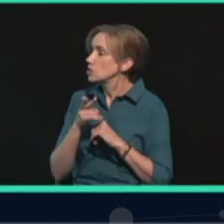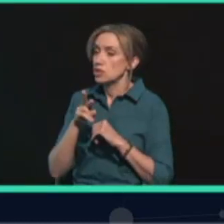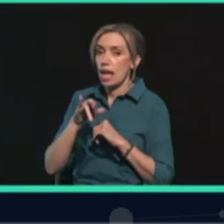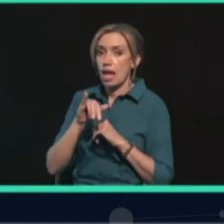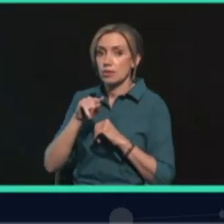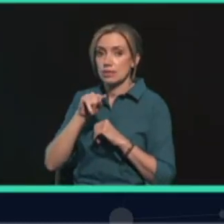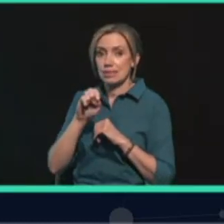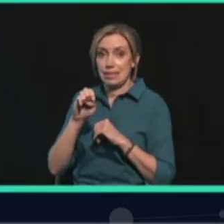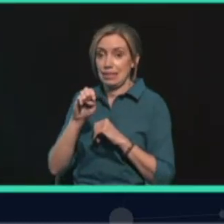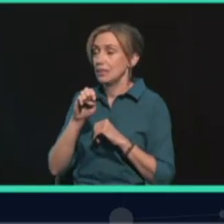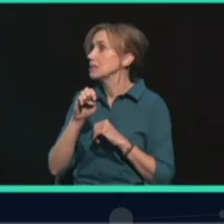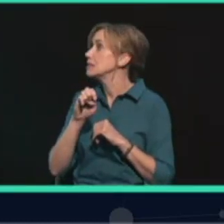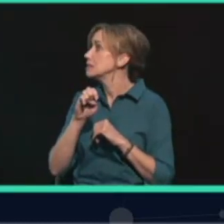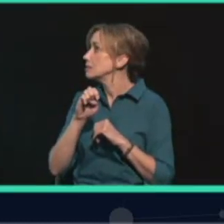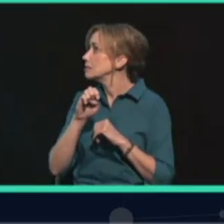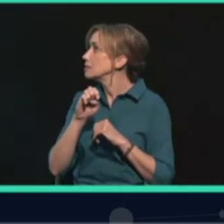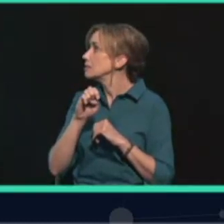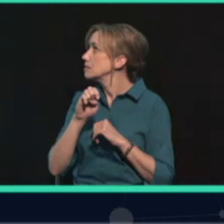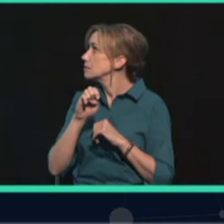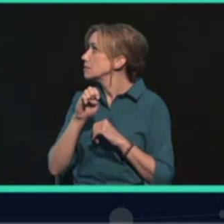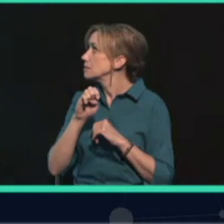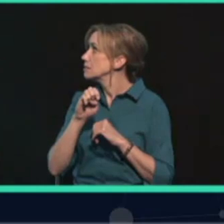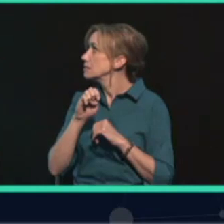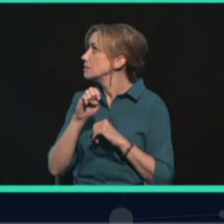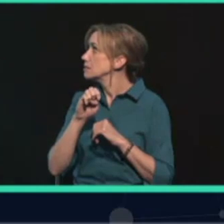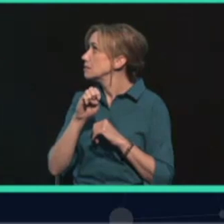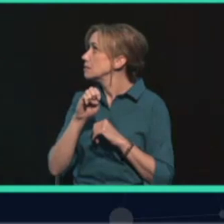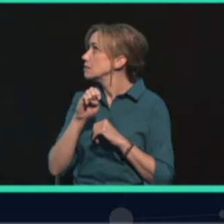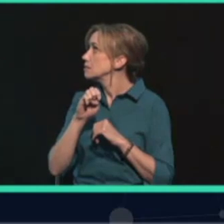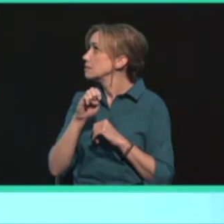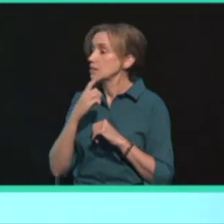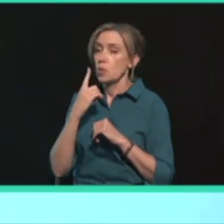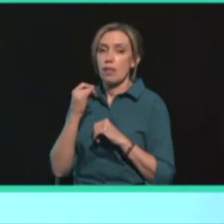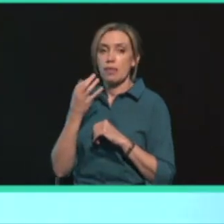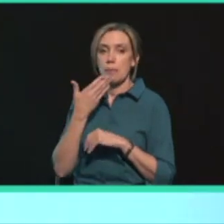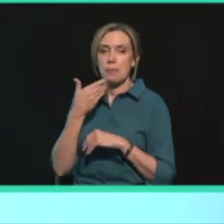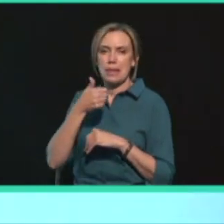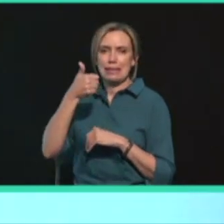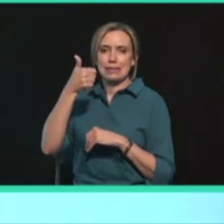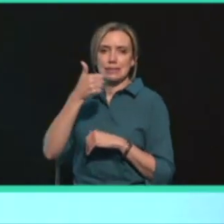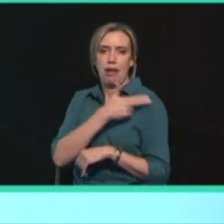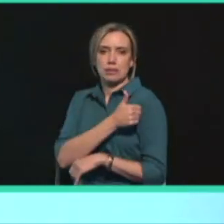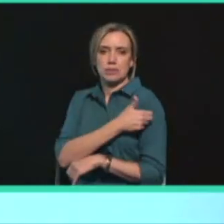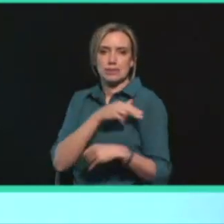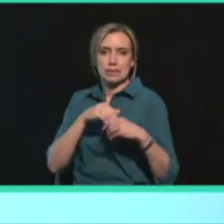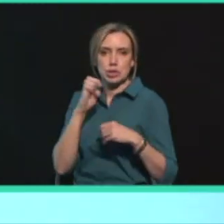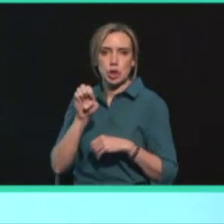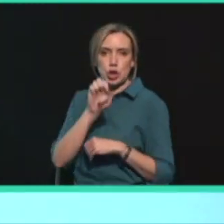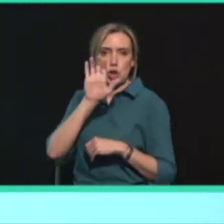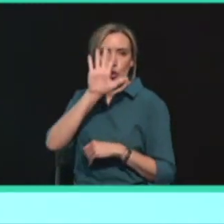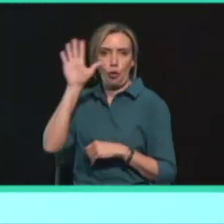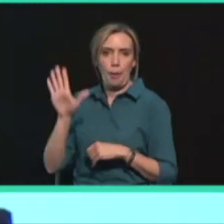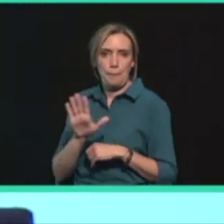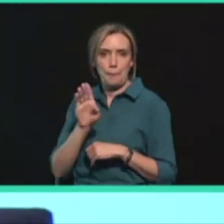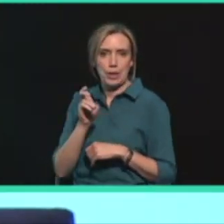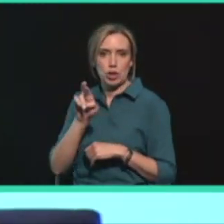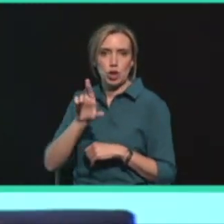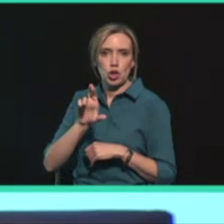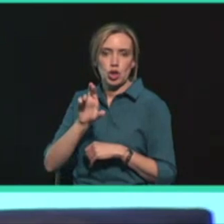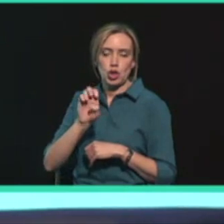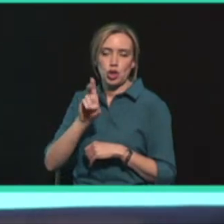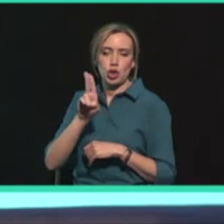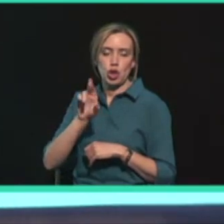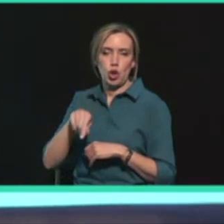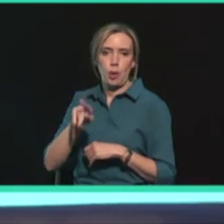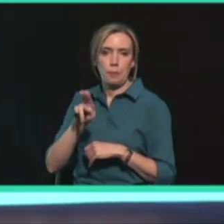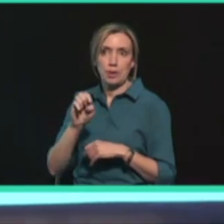cured the Charité as to be the best hospital in Europe and one of the top 5 in the world. And I've been working